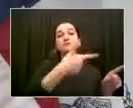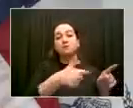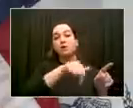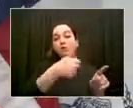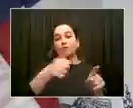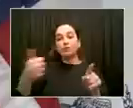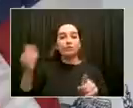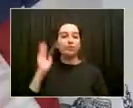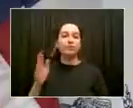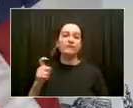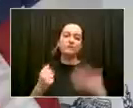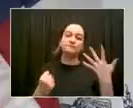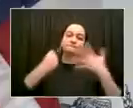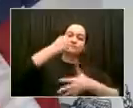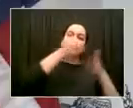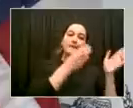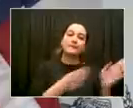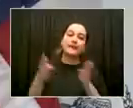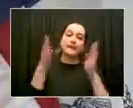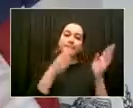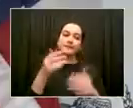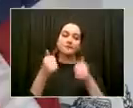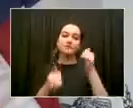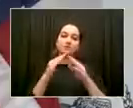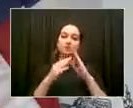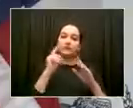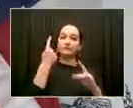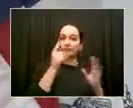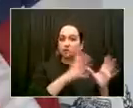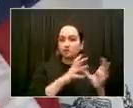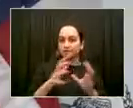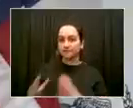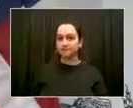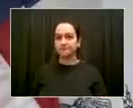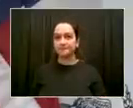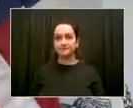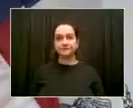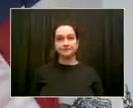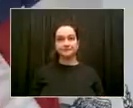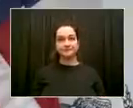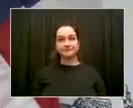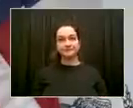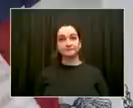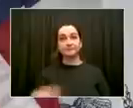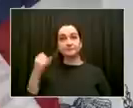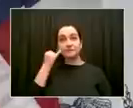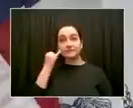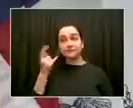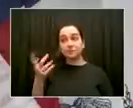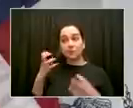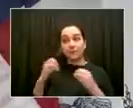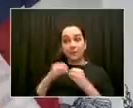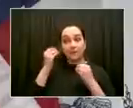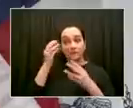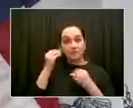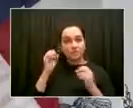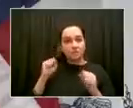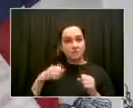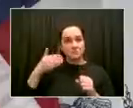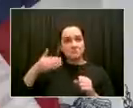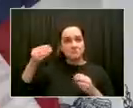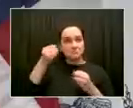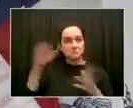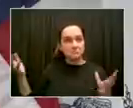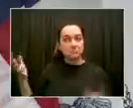or how people can get information? And again, Hazel will be announcing further details shortly on the sign-up process. But Commissioner Nigro or